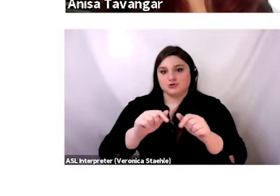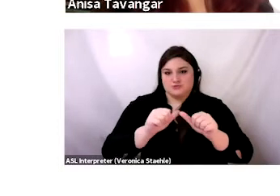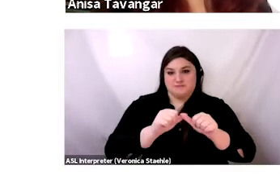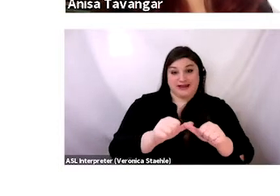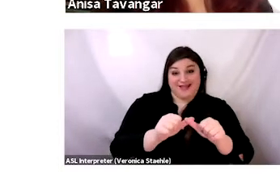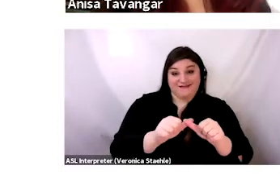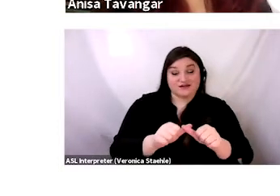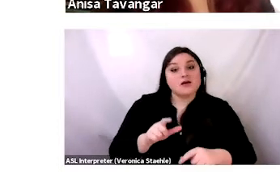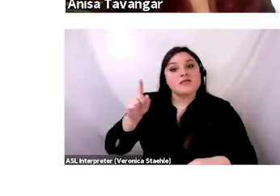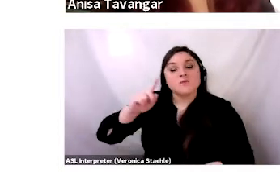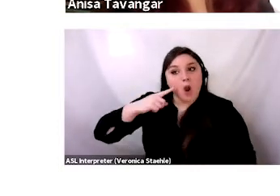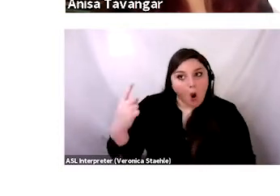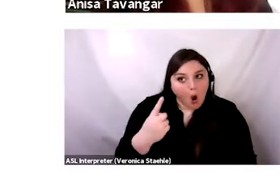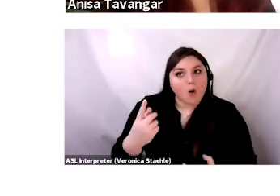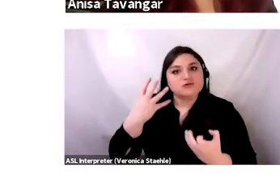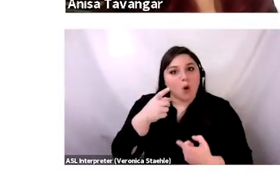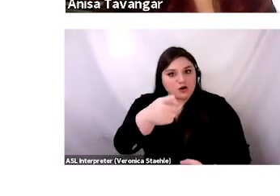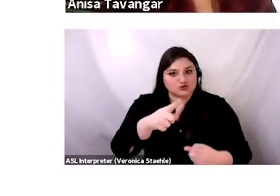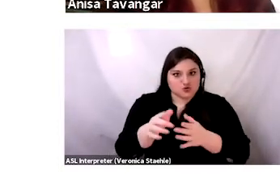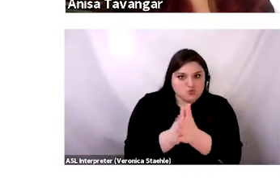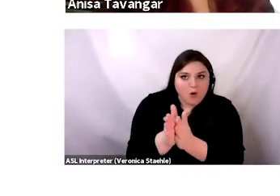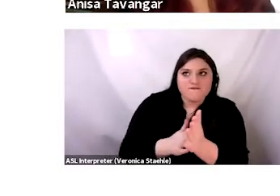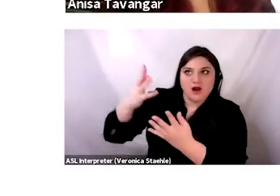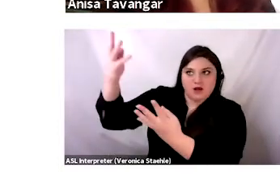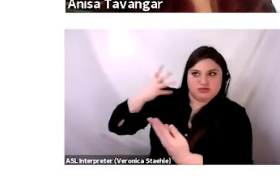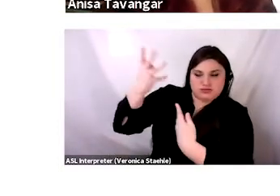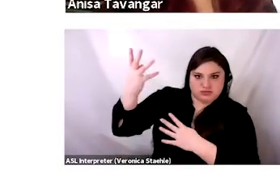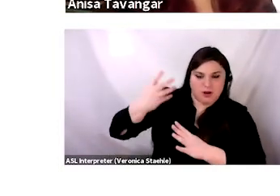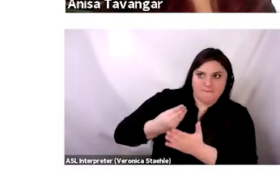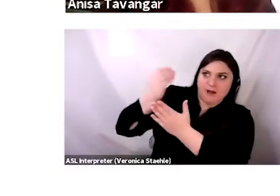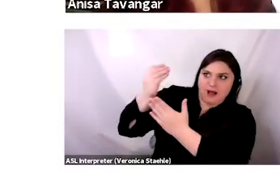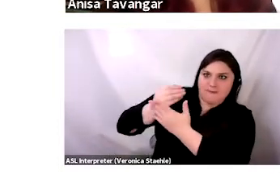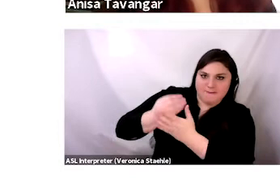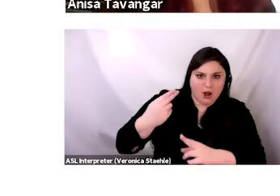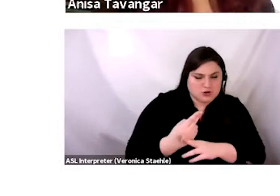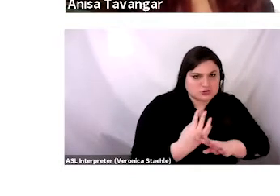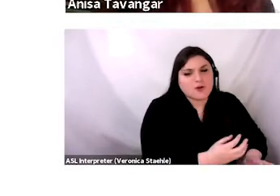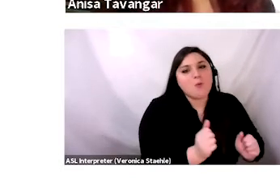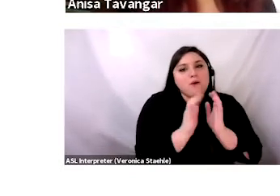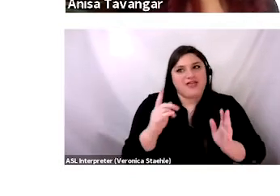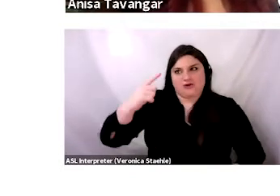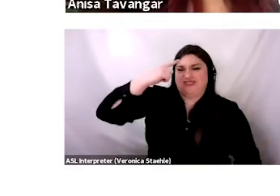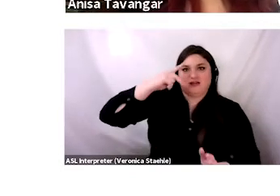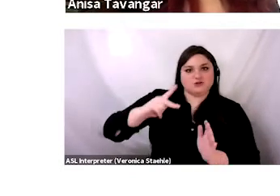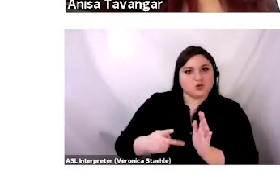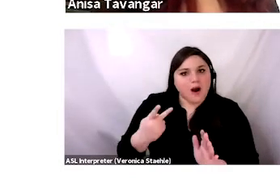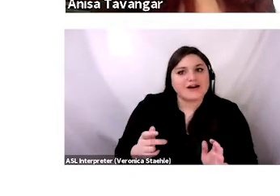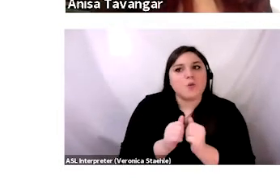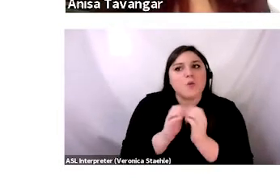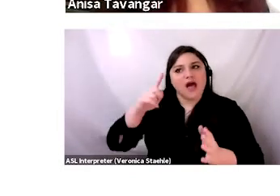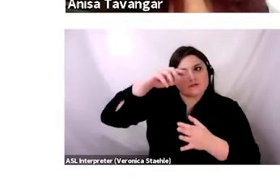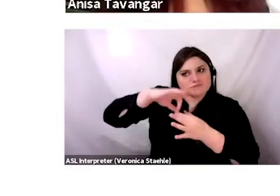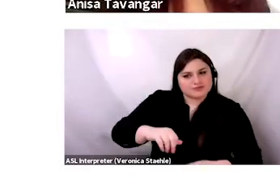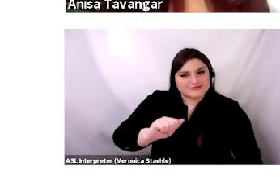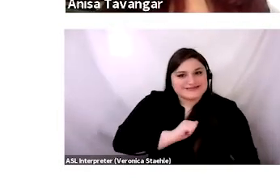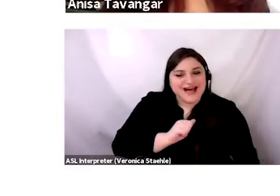consume and consume and consume, and look around at what other people are wearing and try to copy that and emulate that, which is